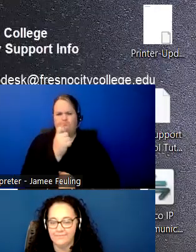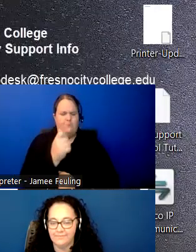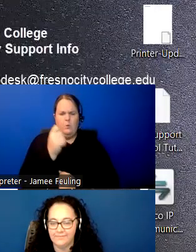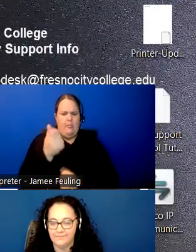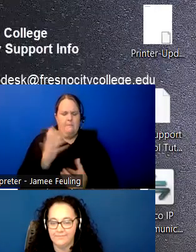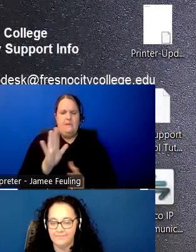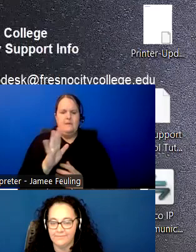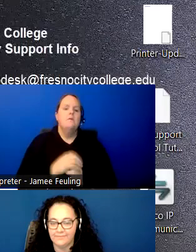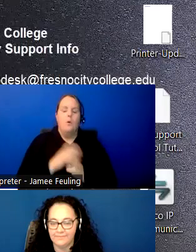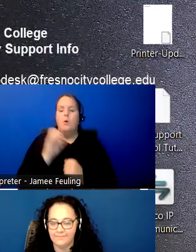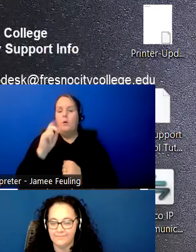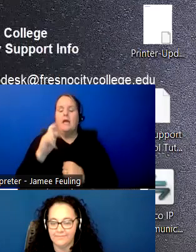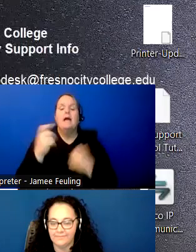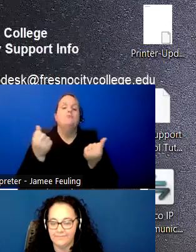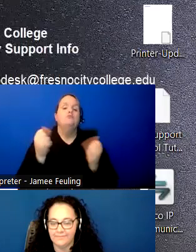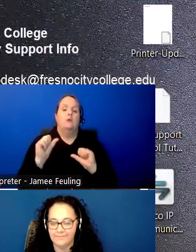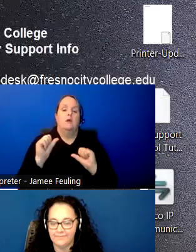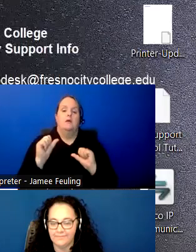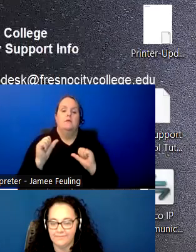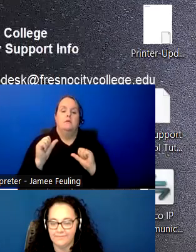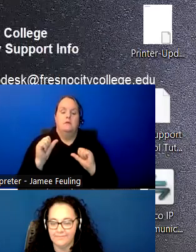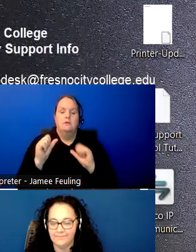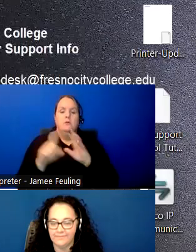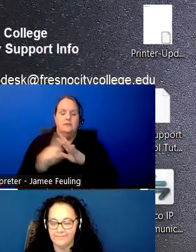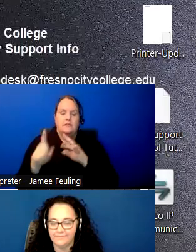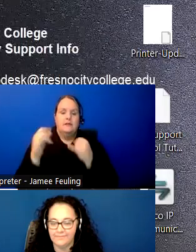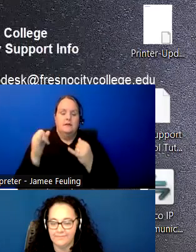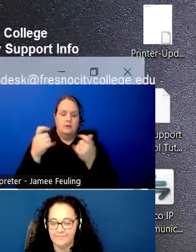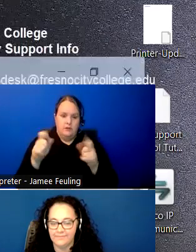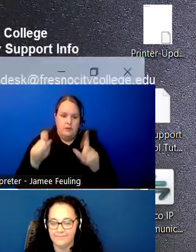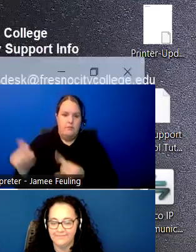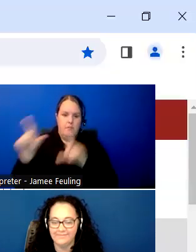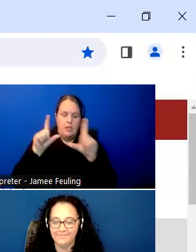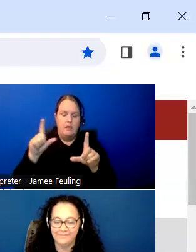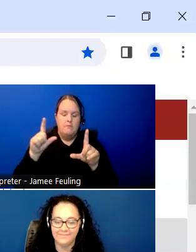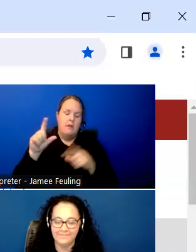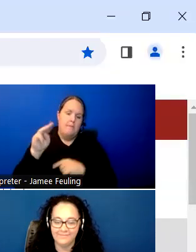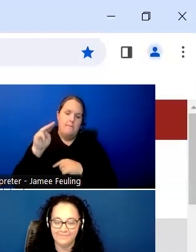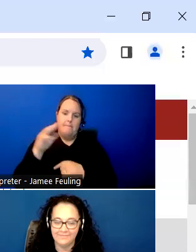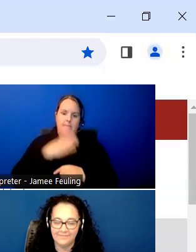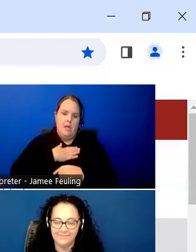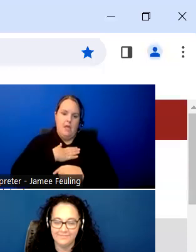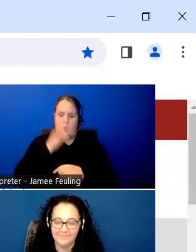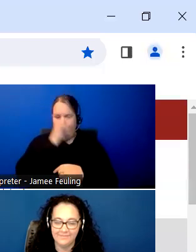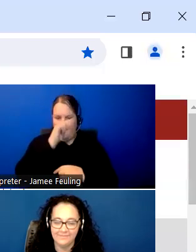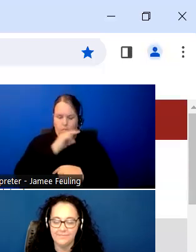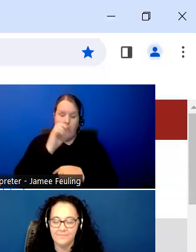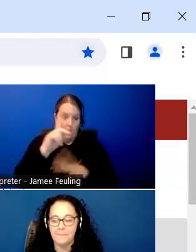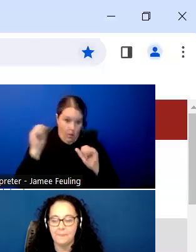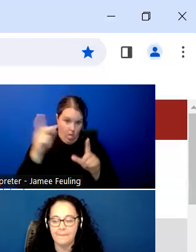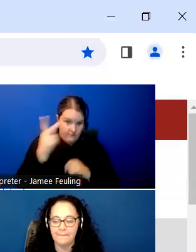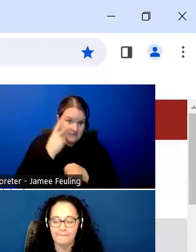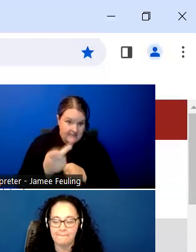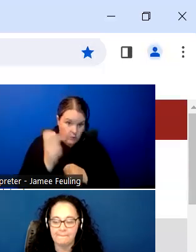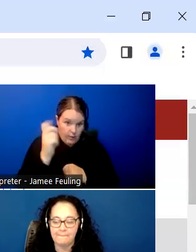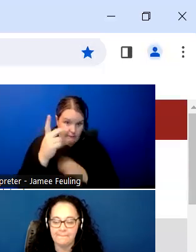Okay, so I'm trying to exit. I'm trying to go to my Google here. There we go. There we go. So can everyone see that